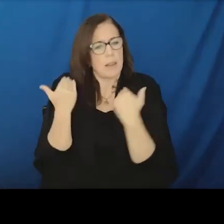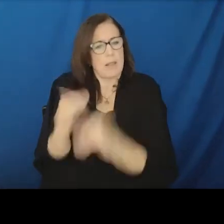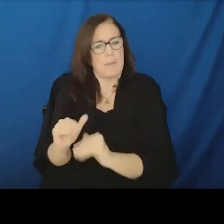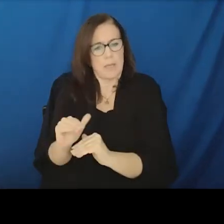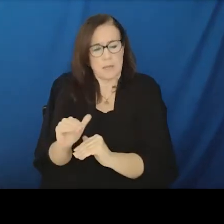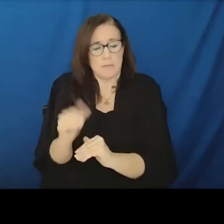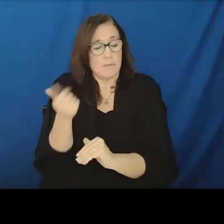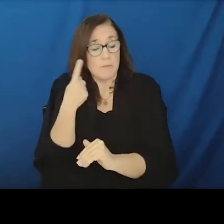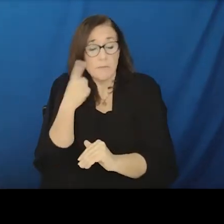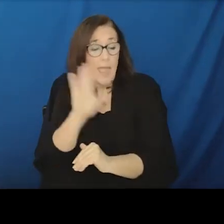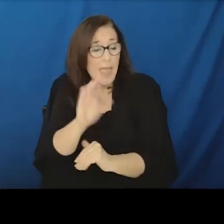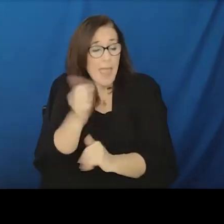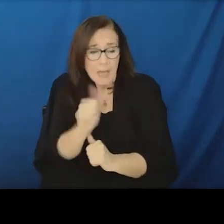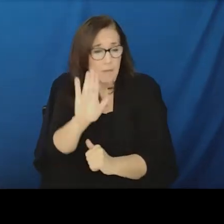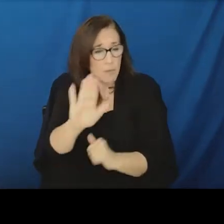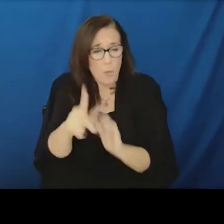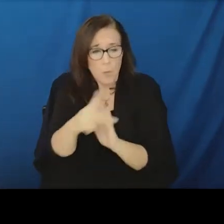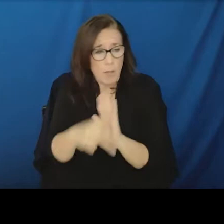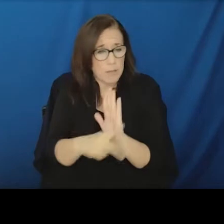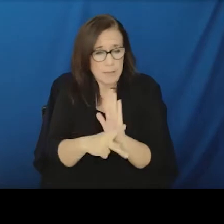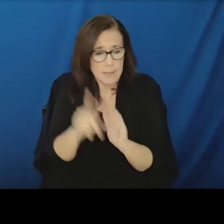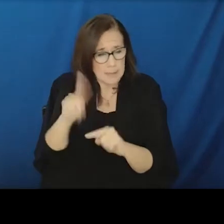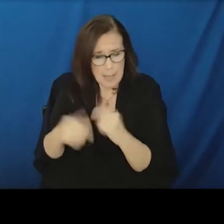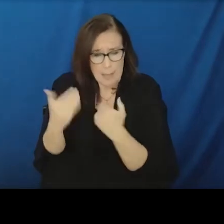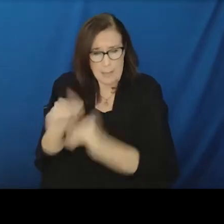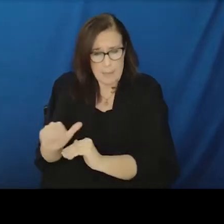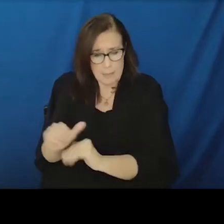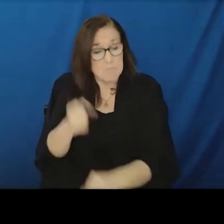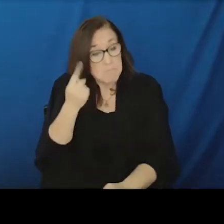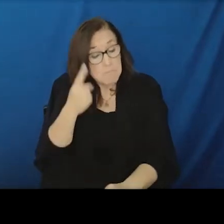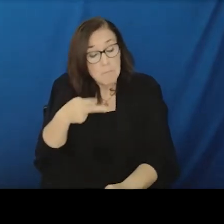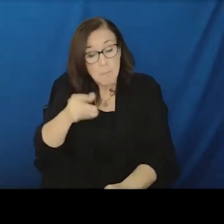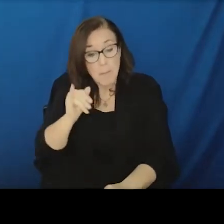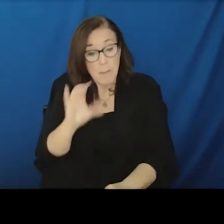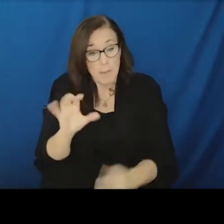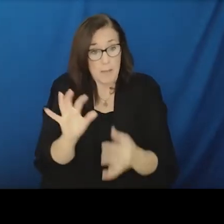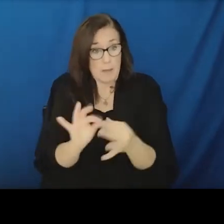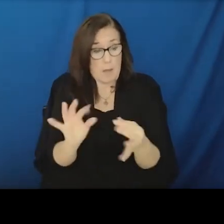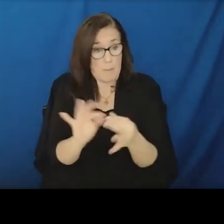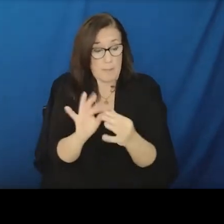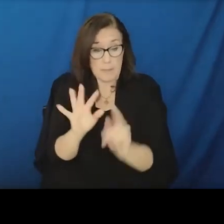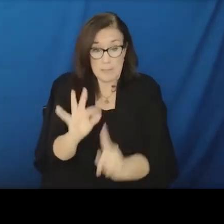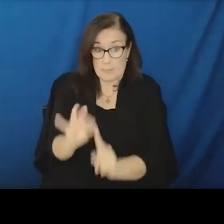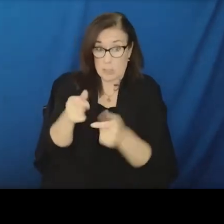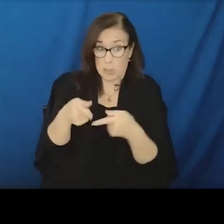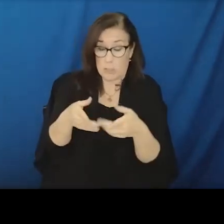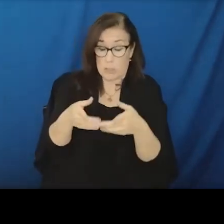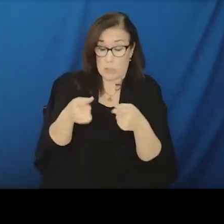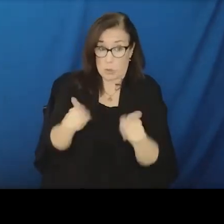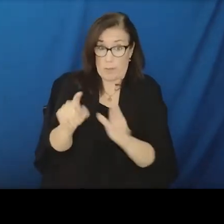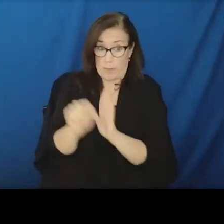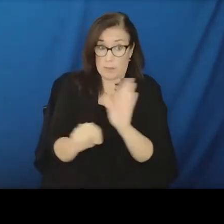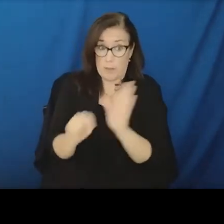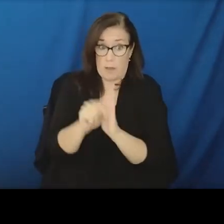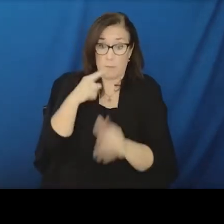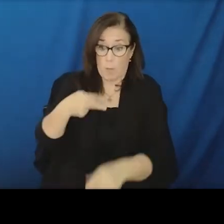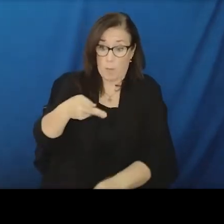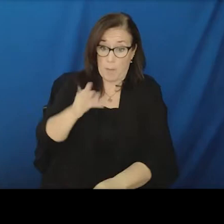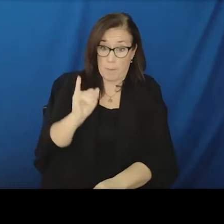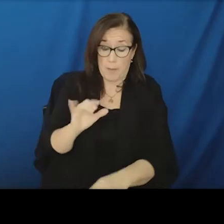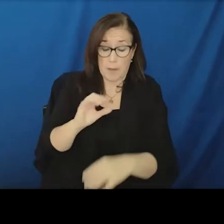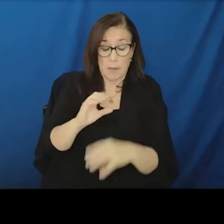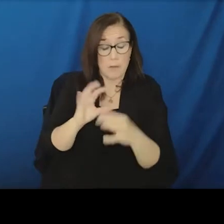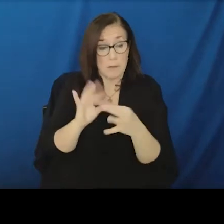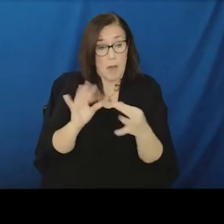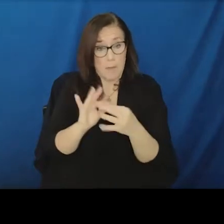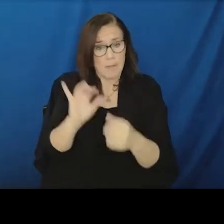pass. Public speech, including during public comment, especially during public comment, is protected by the